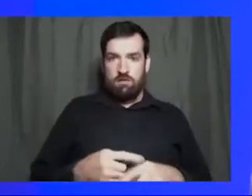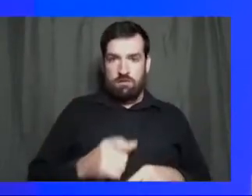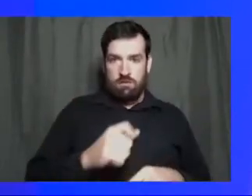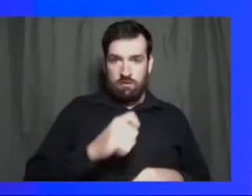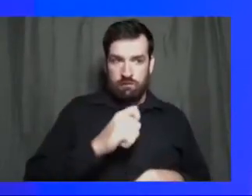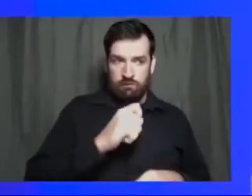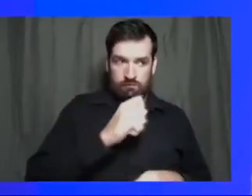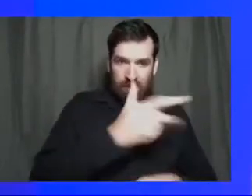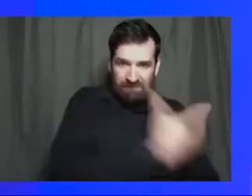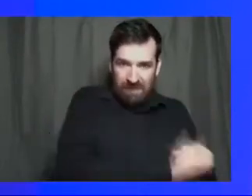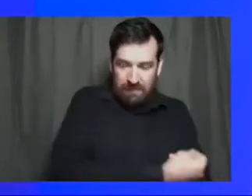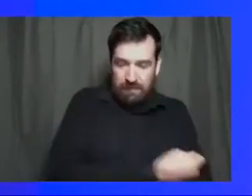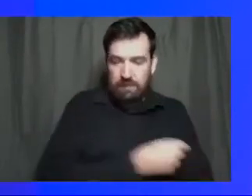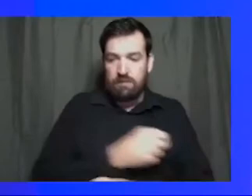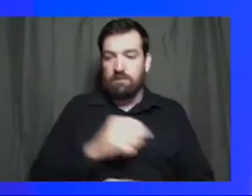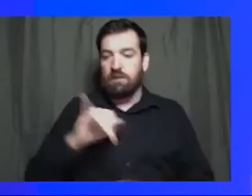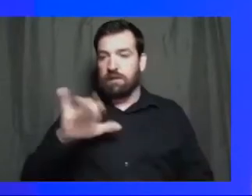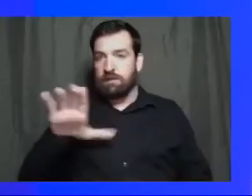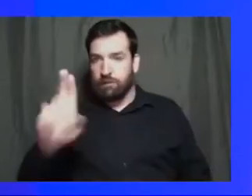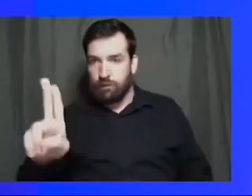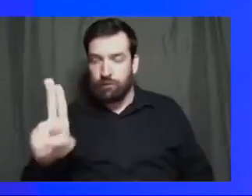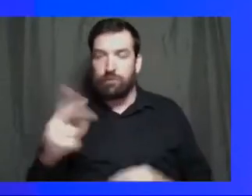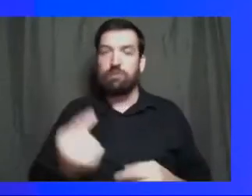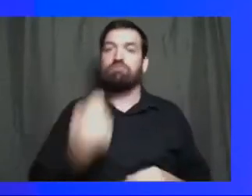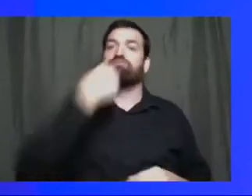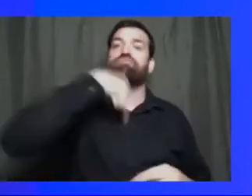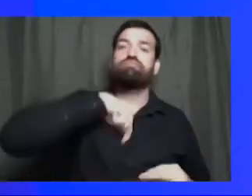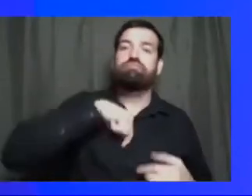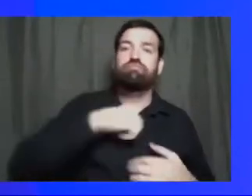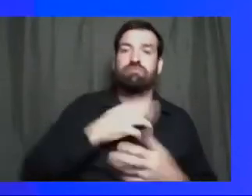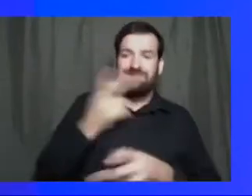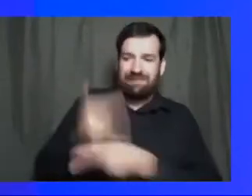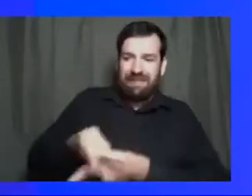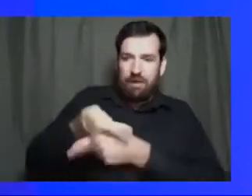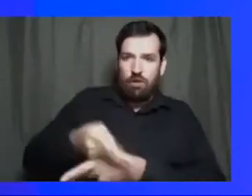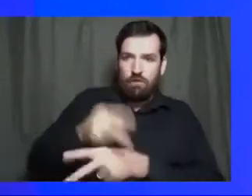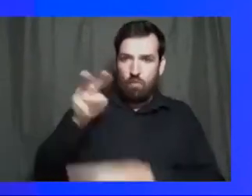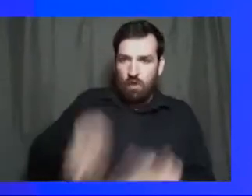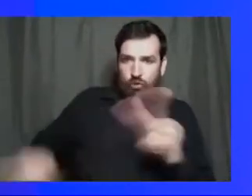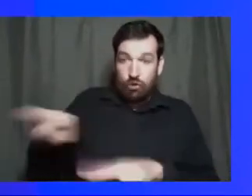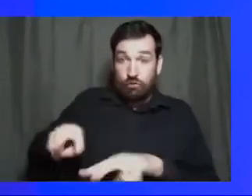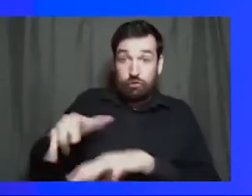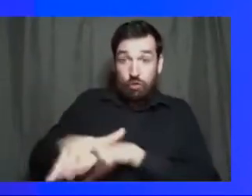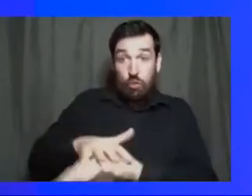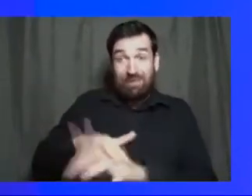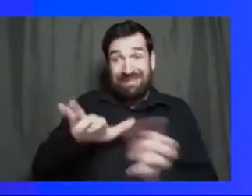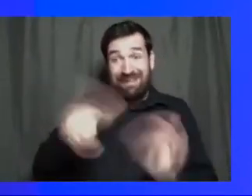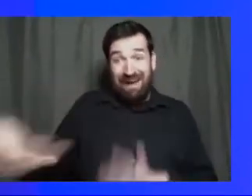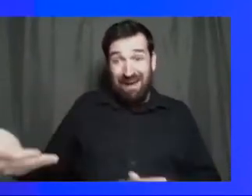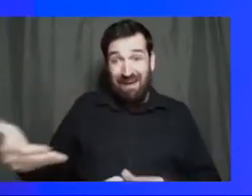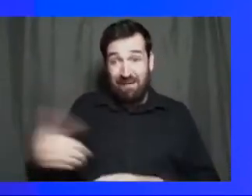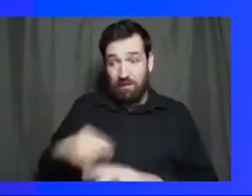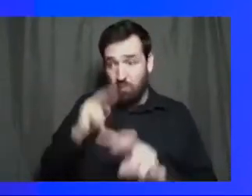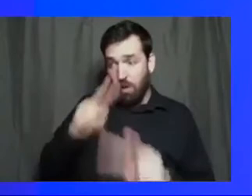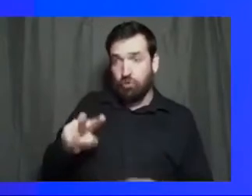ICU. I'm intubating you. I'm taking care of you. I'm watching you kind of slowly die before my eyes when if you had gotten the vaccination, this could have all